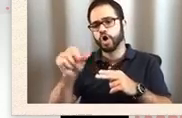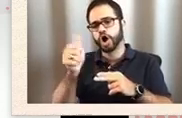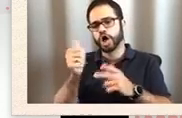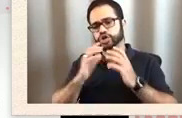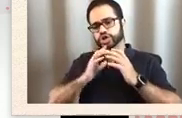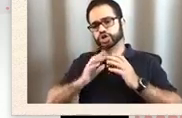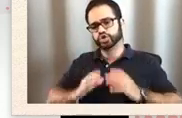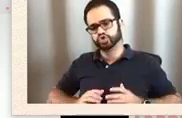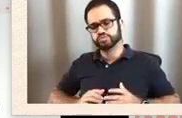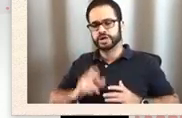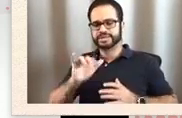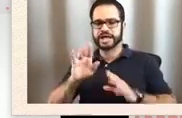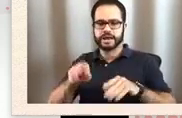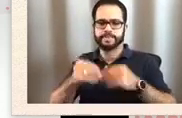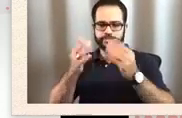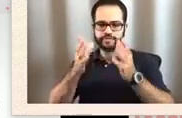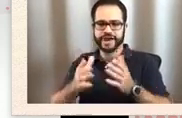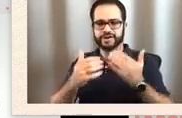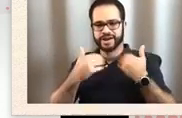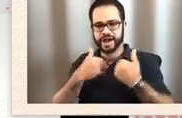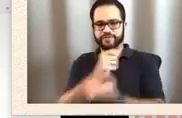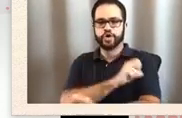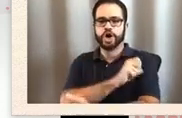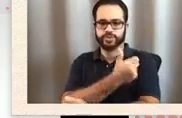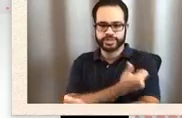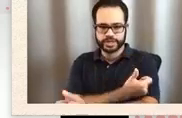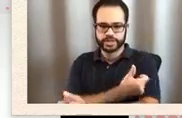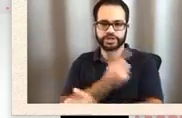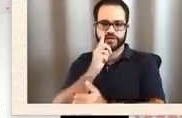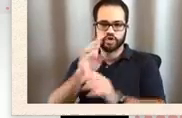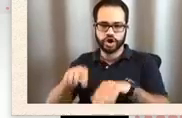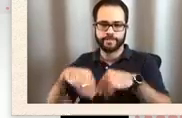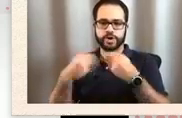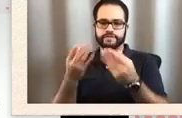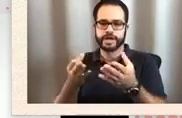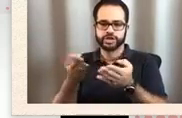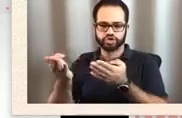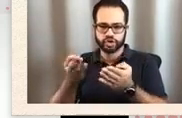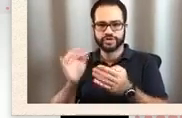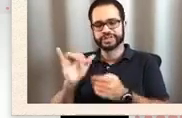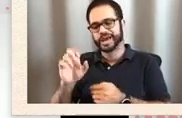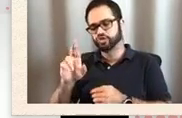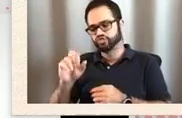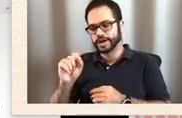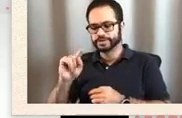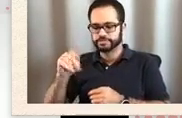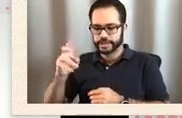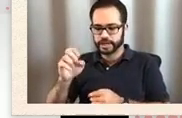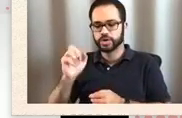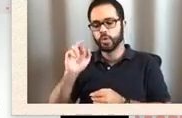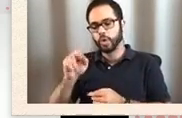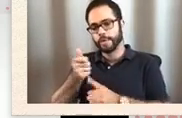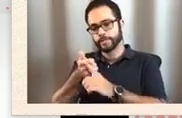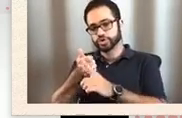that provider has an authorization to provide services like respite or personal supports,